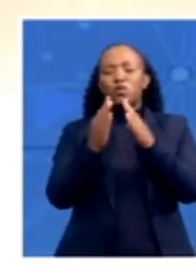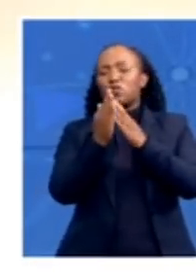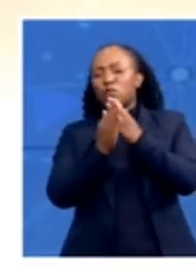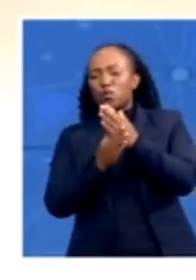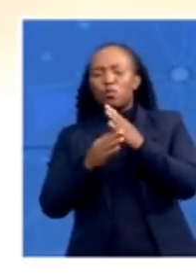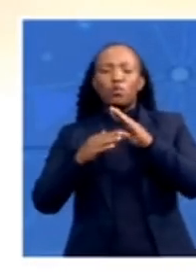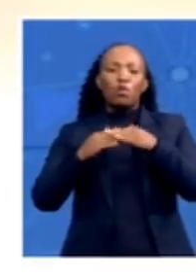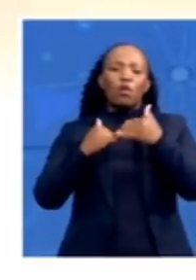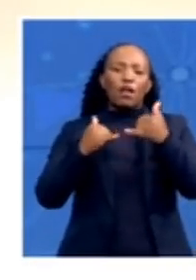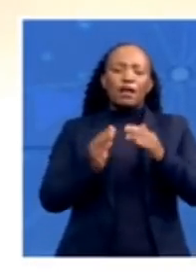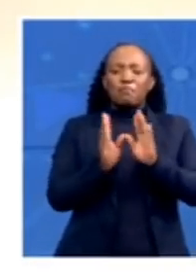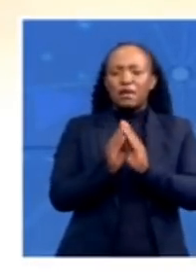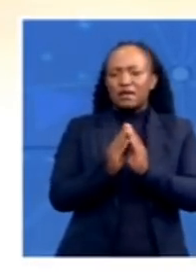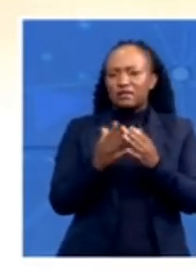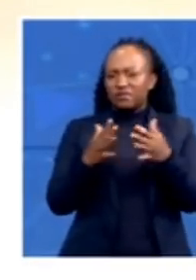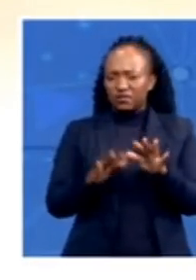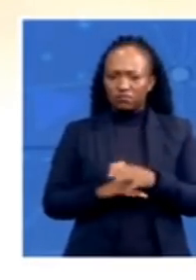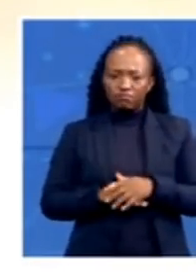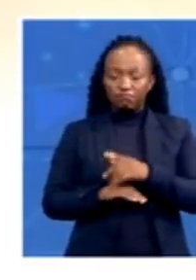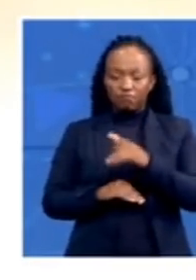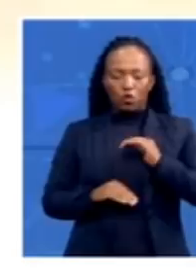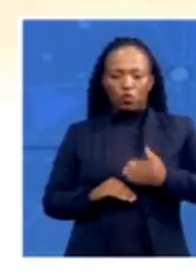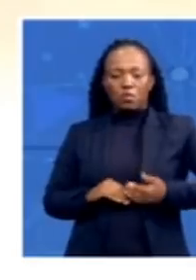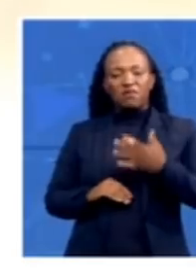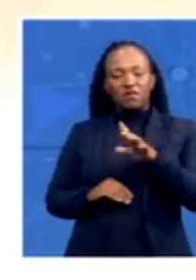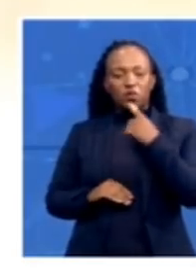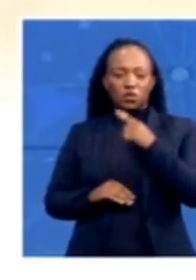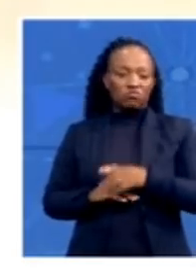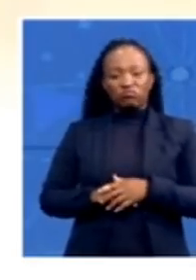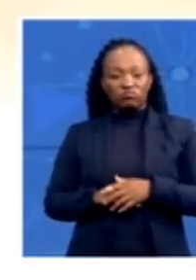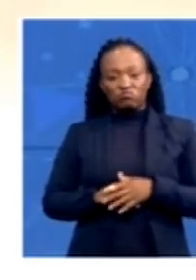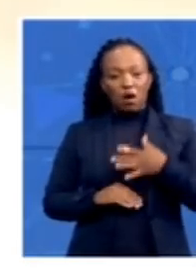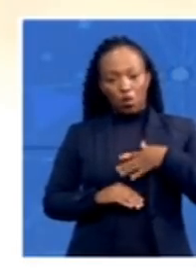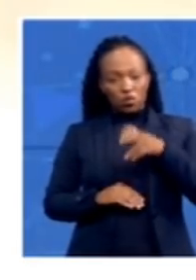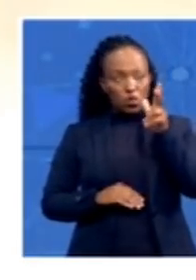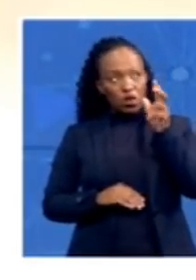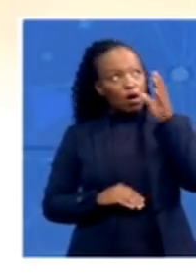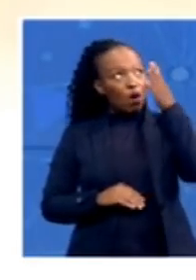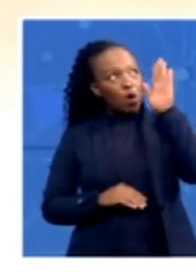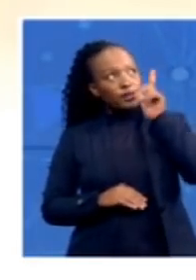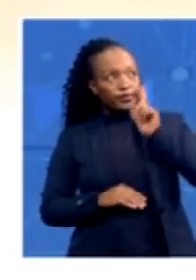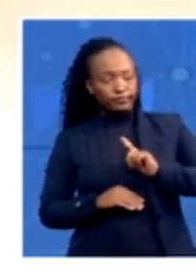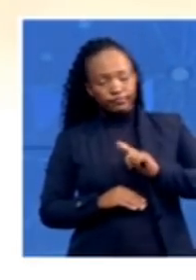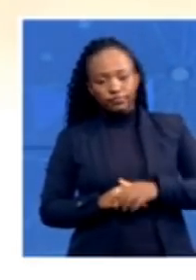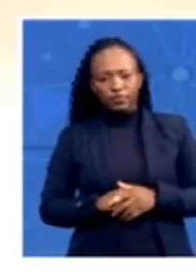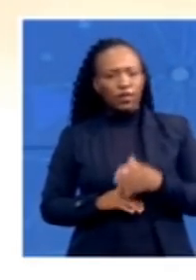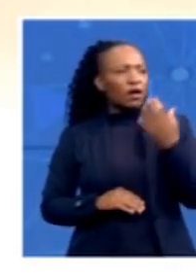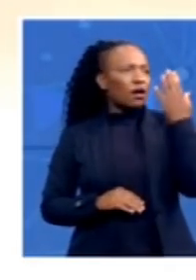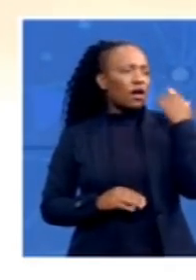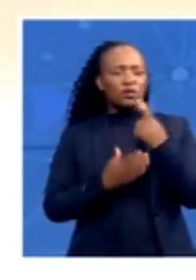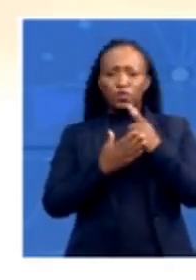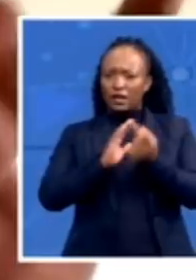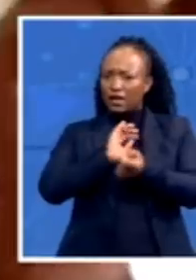well, I don't think so. I want to hear it directly from God. You know what happened last week? Last week, I was going through the same shop to